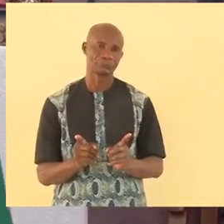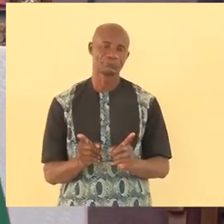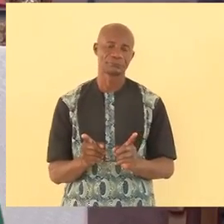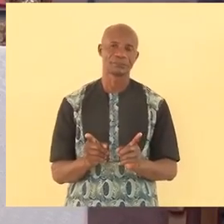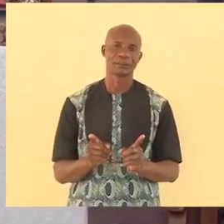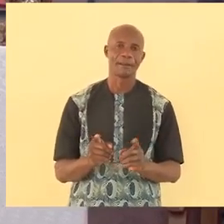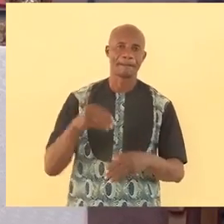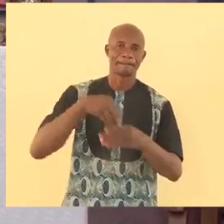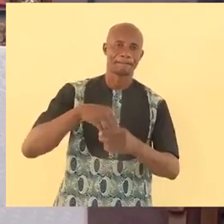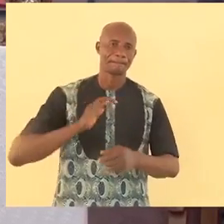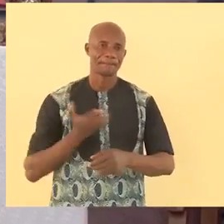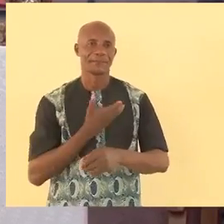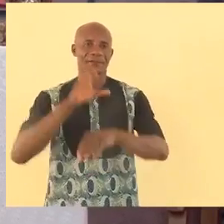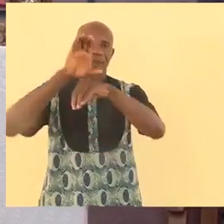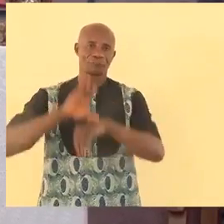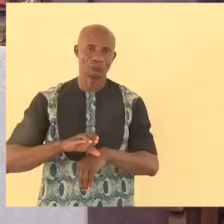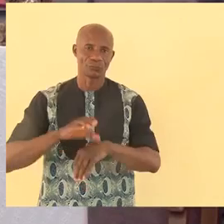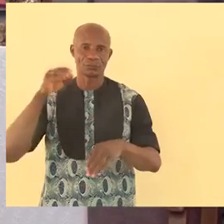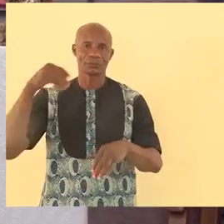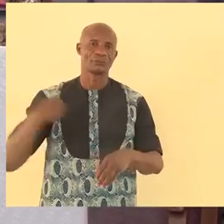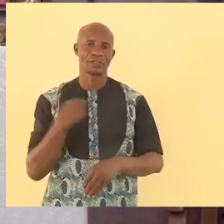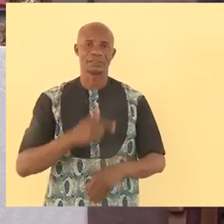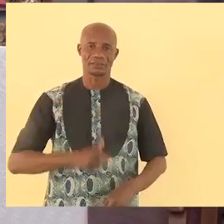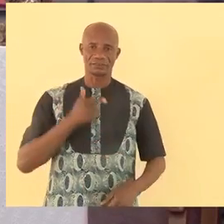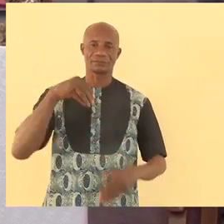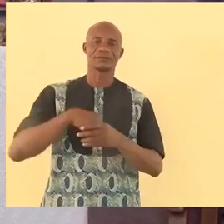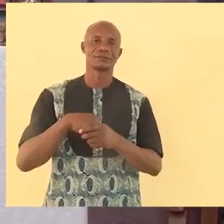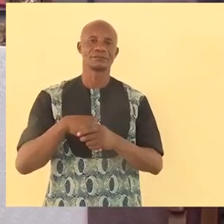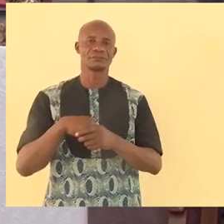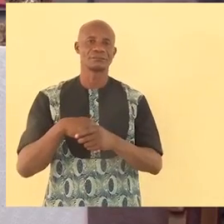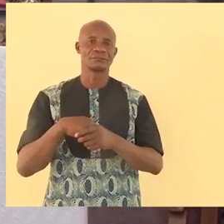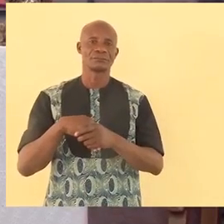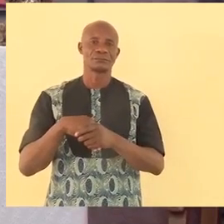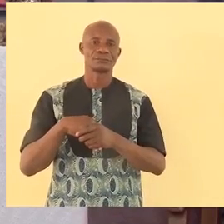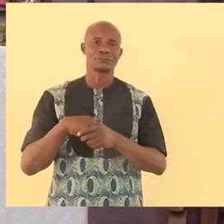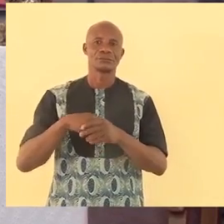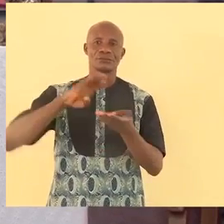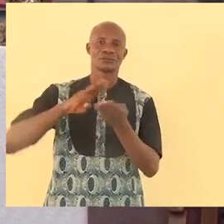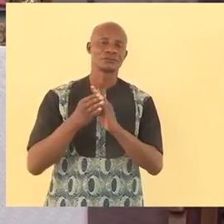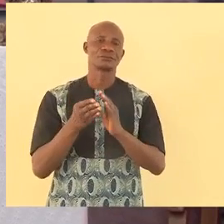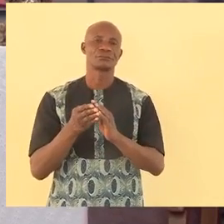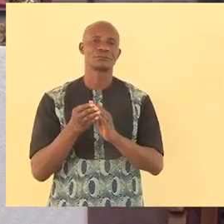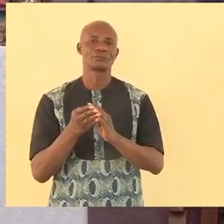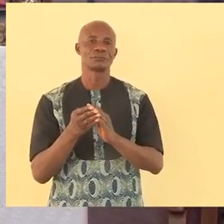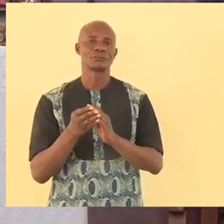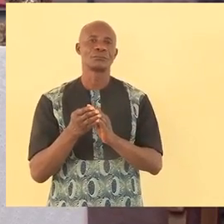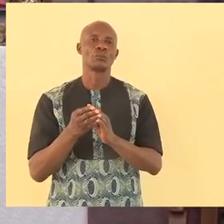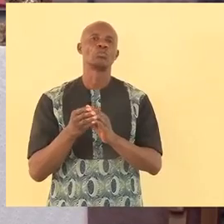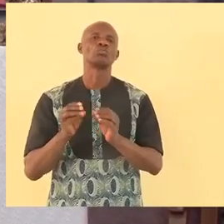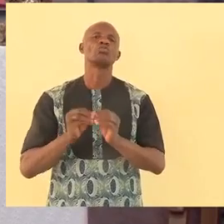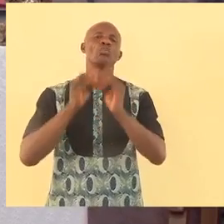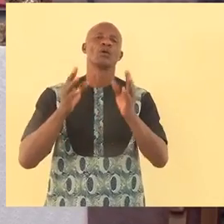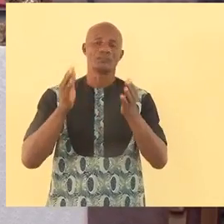Unfortunately, in our culture, we live in a society that there is so much attention that